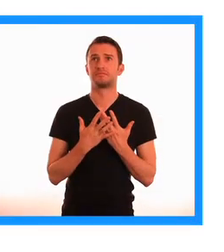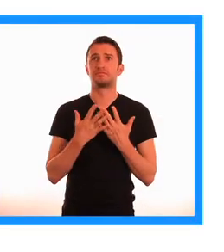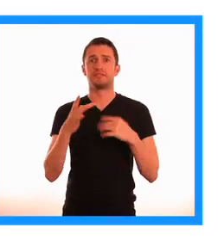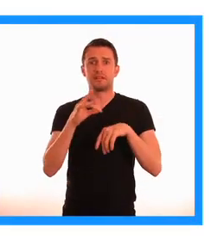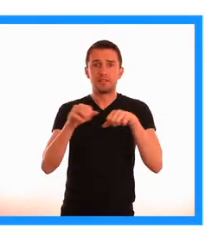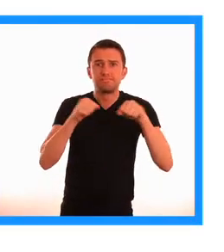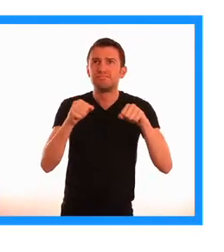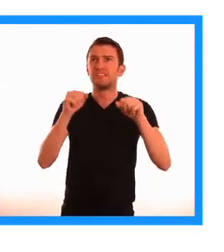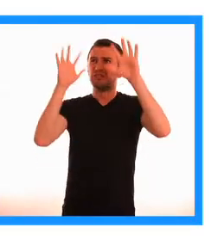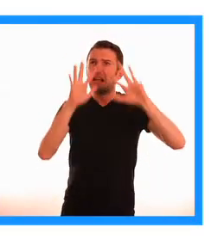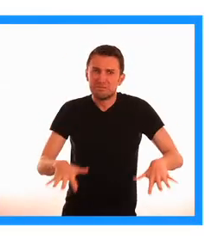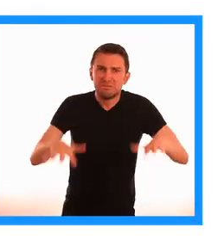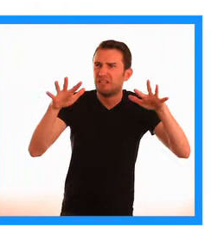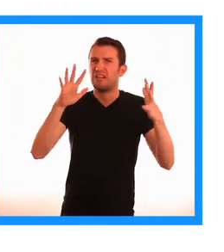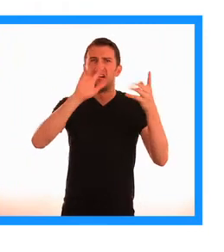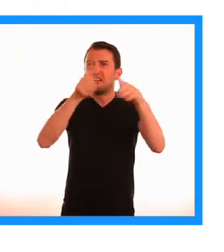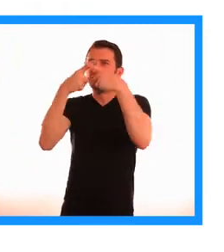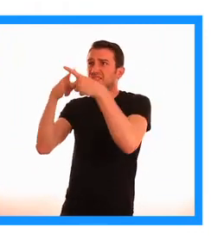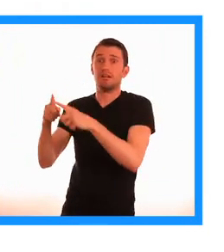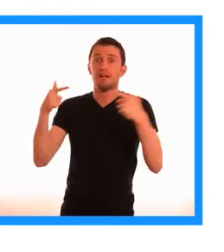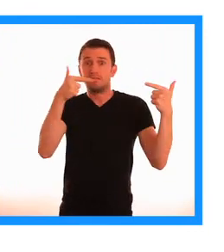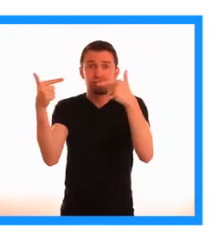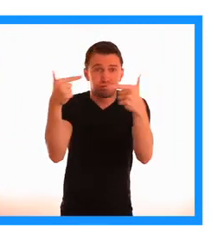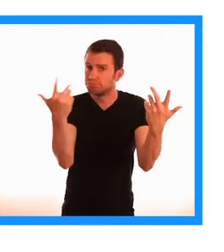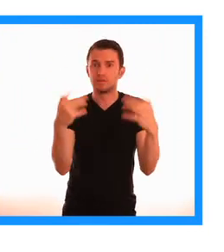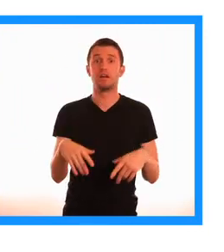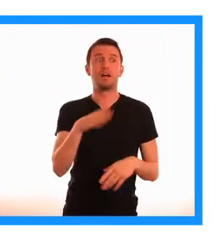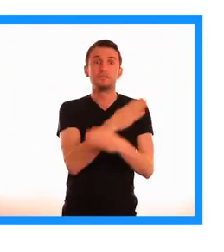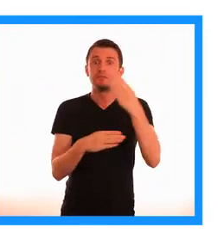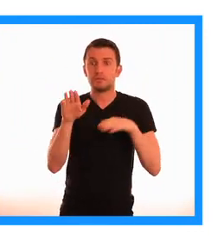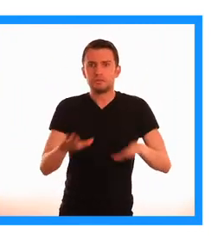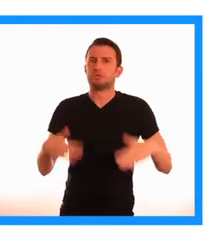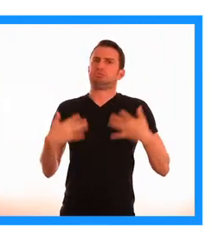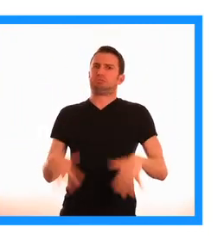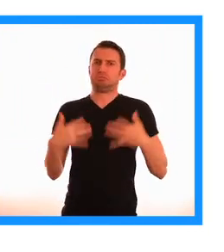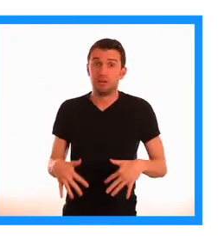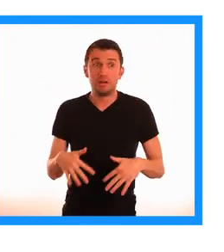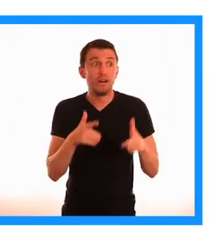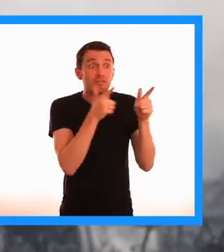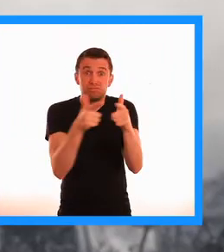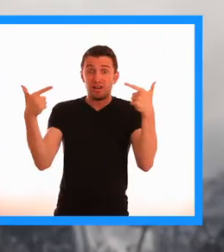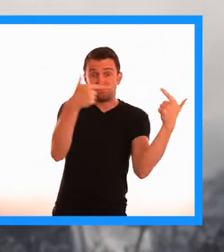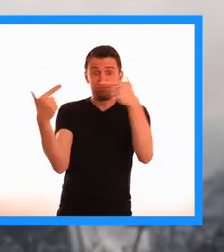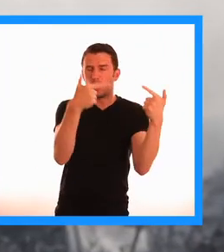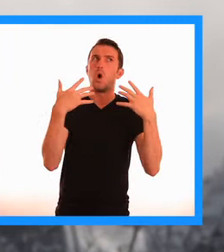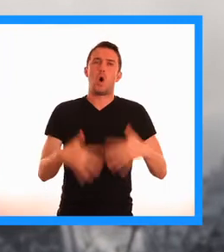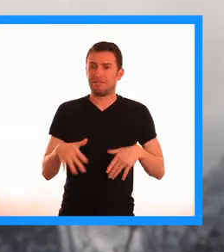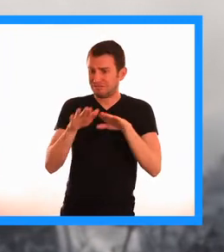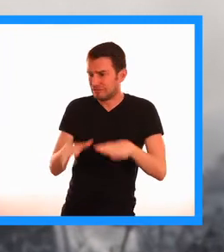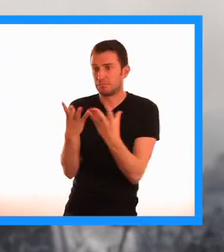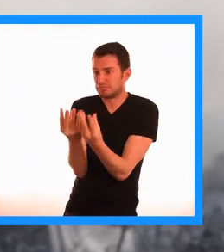Humanitarian crises pose particular risk for children with disabilities. Inclusive humanitarian response is urgently needed.